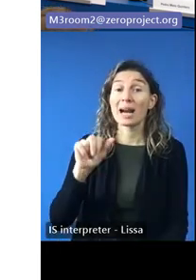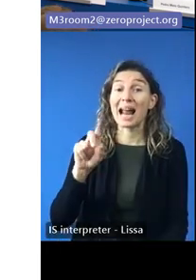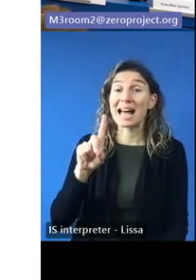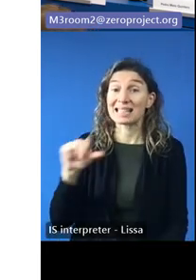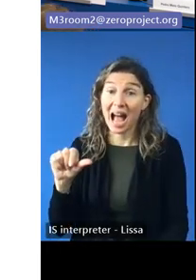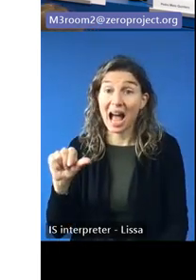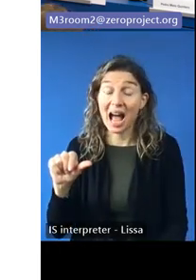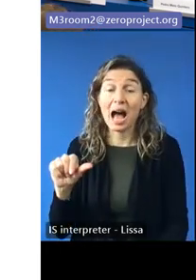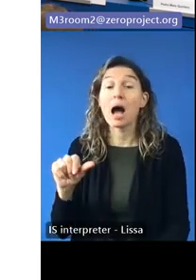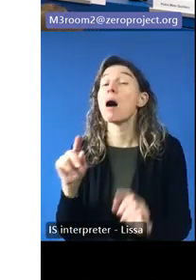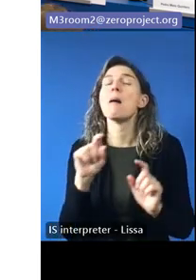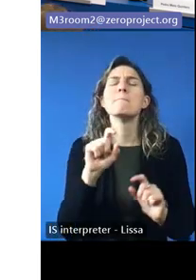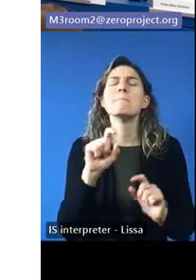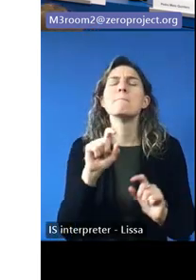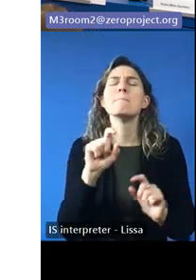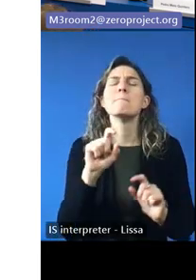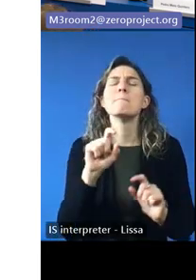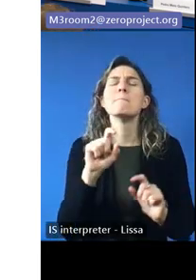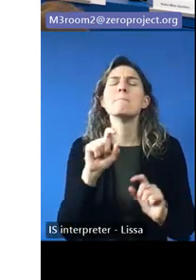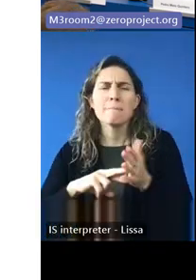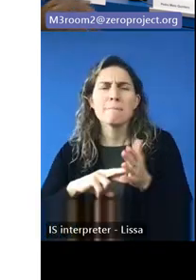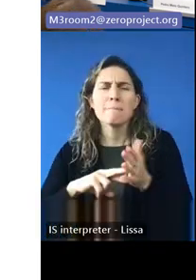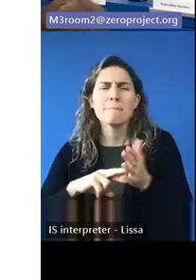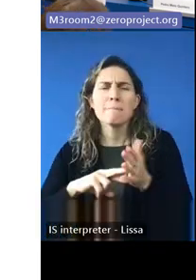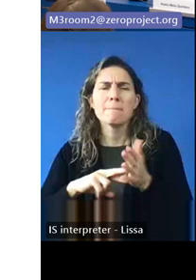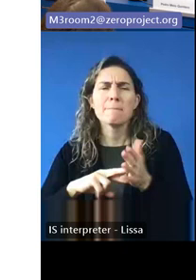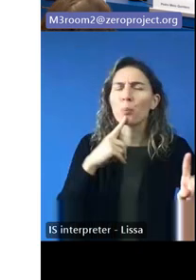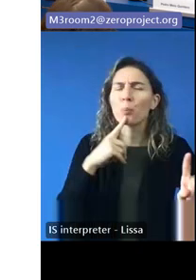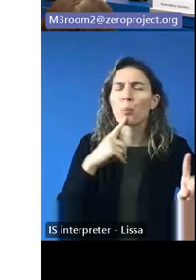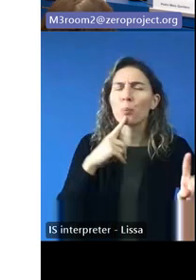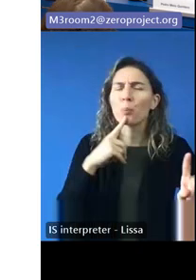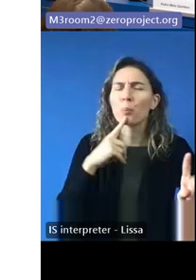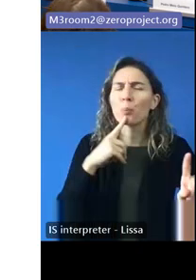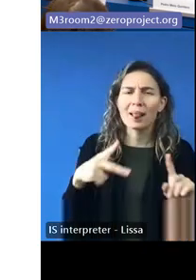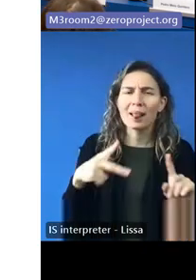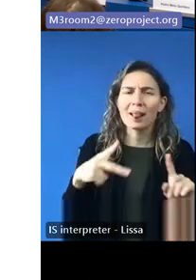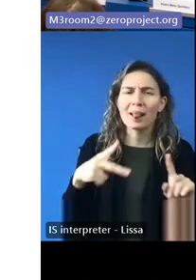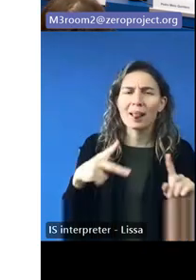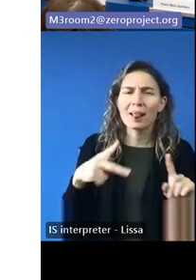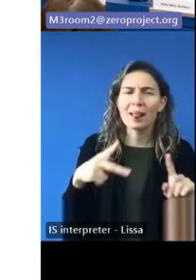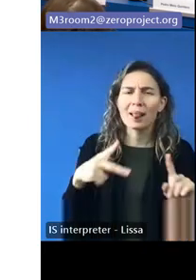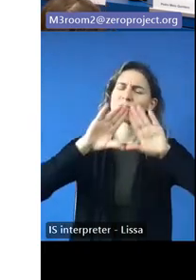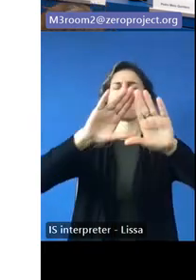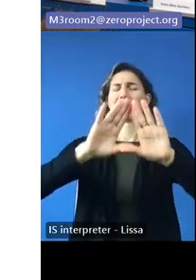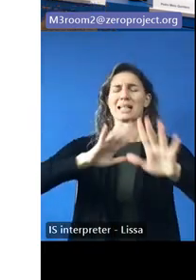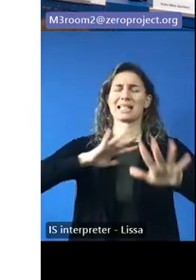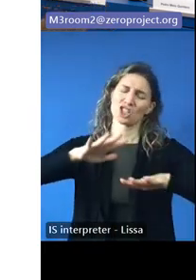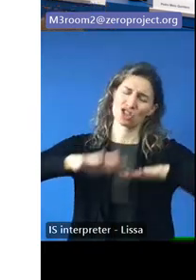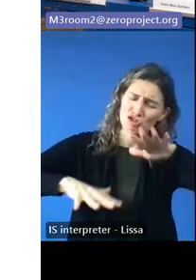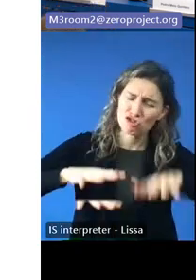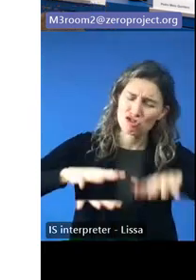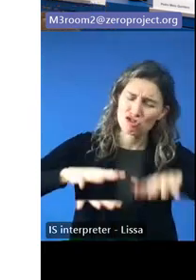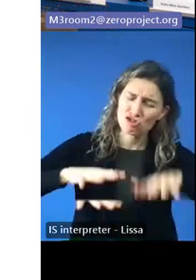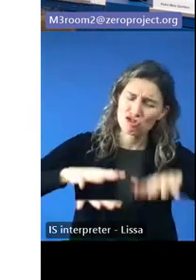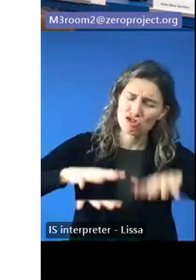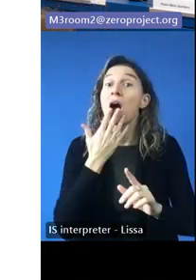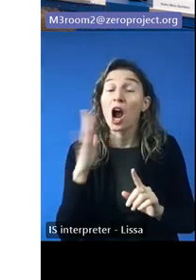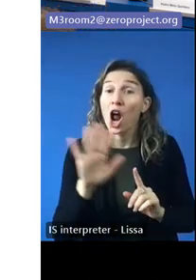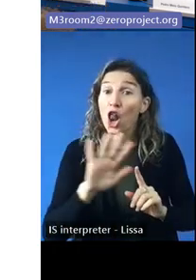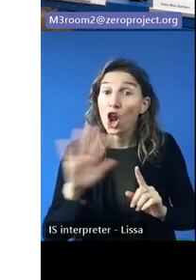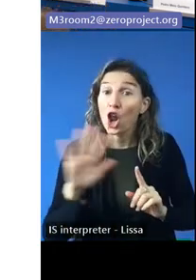word refers to the purple color in the main symbol of the feminist struggle, and because it also